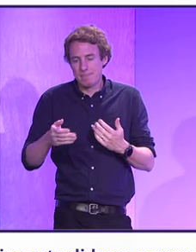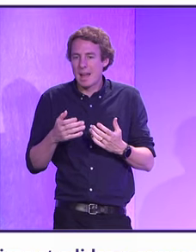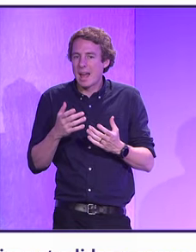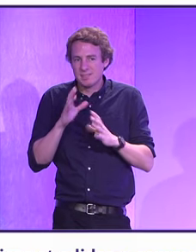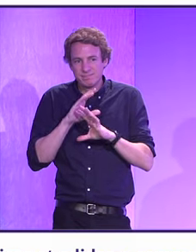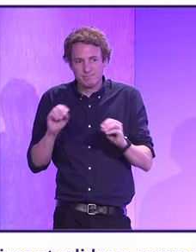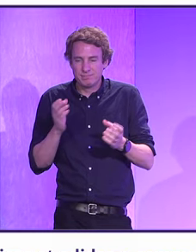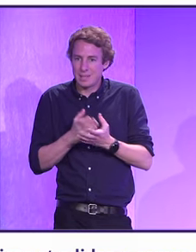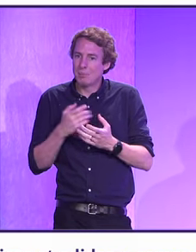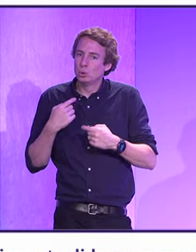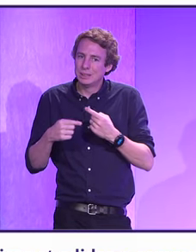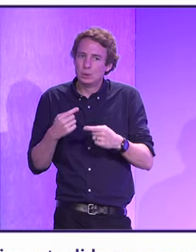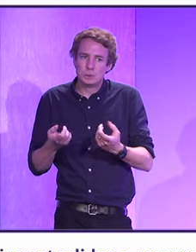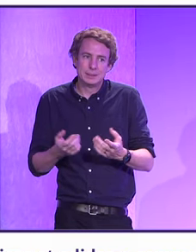continuous,